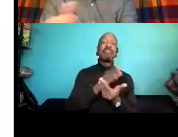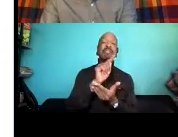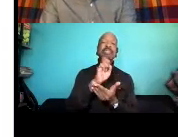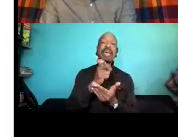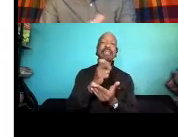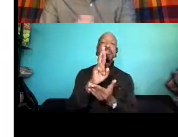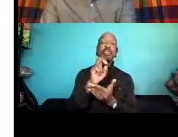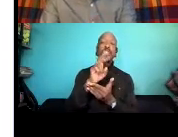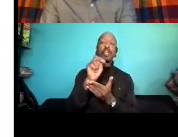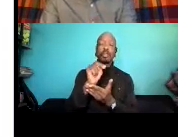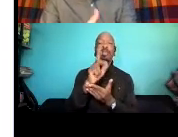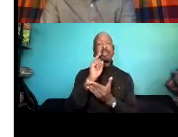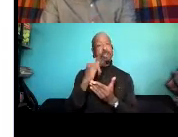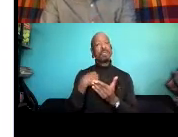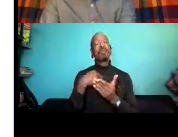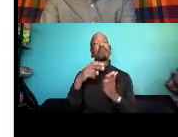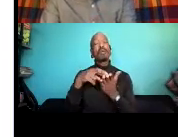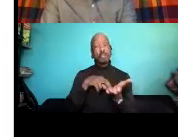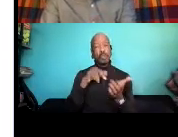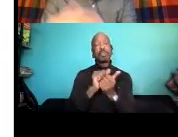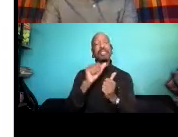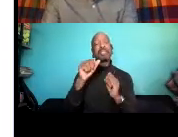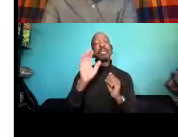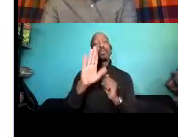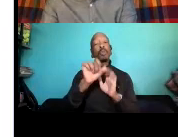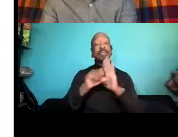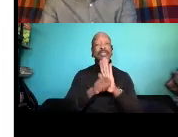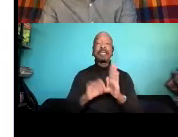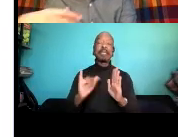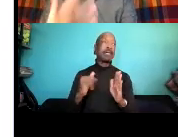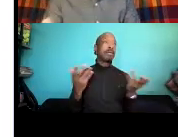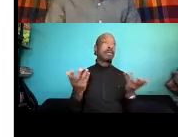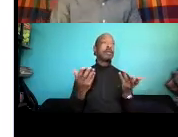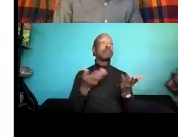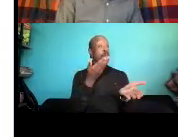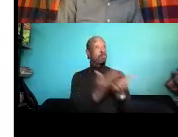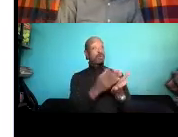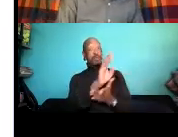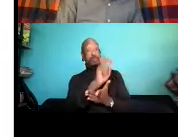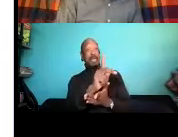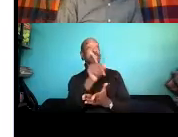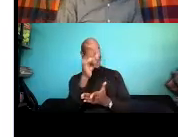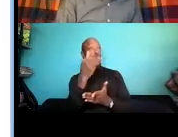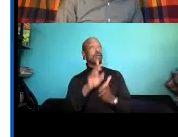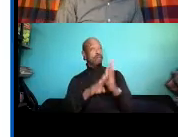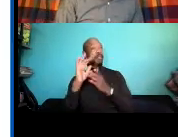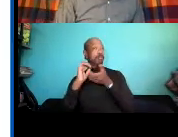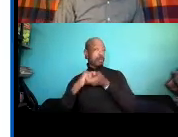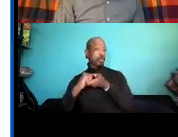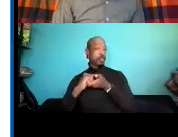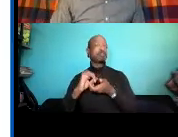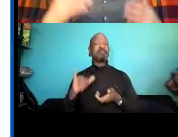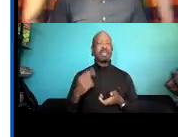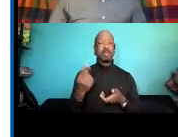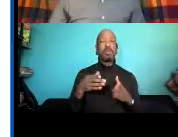your partnership with your state, which is helpful for purposes like proving to a bank that you really have formed a partnership.